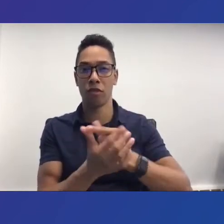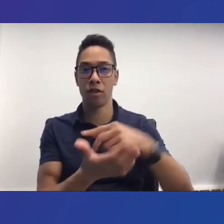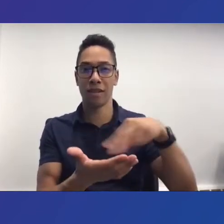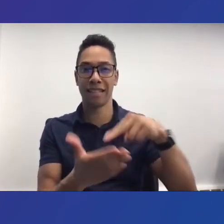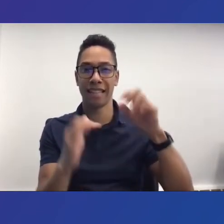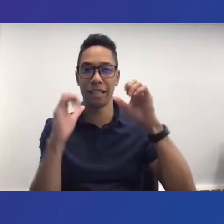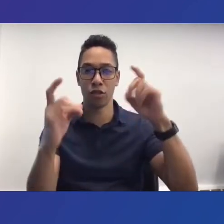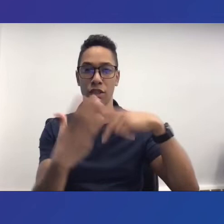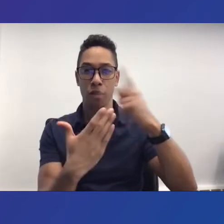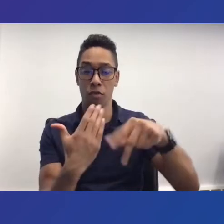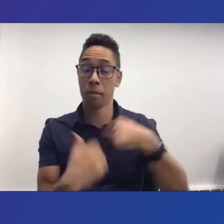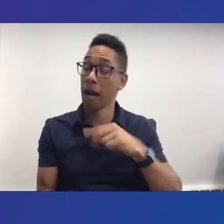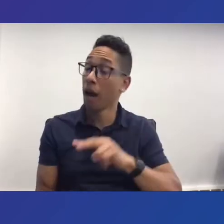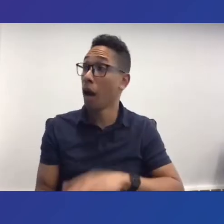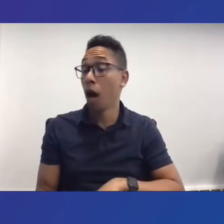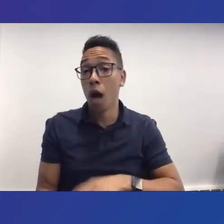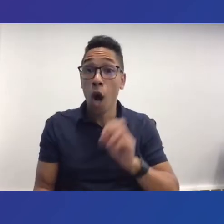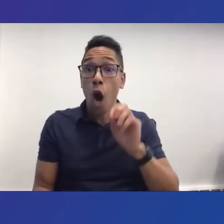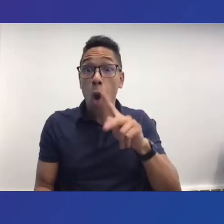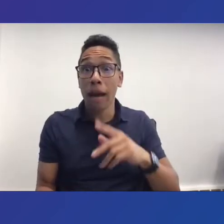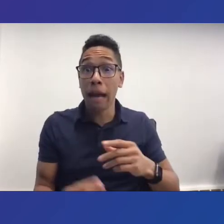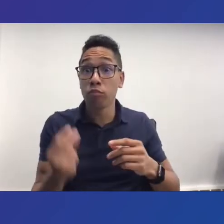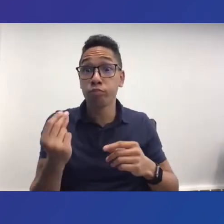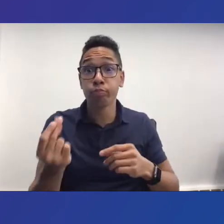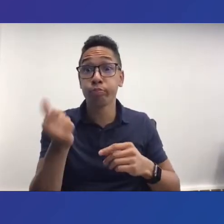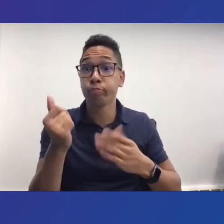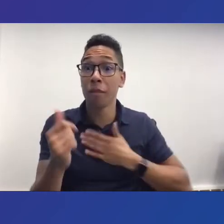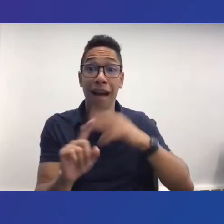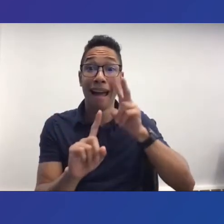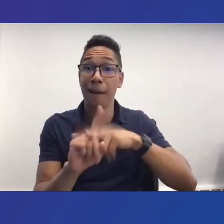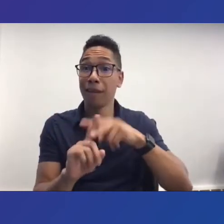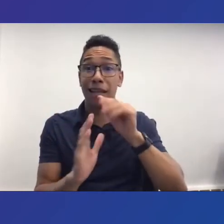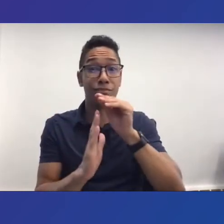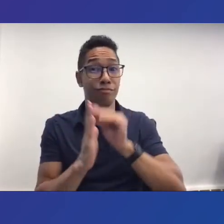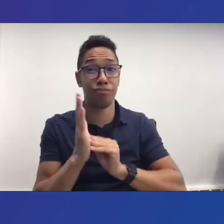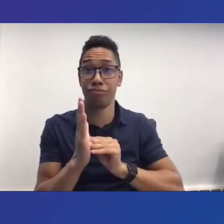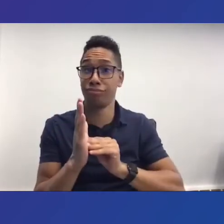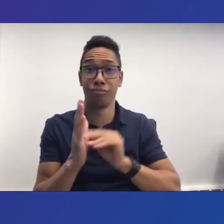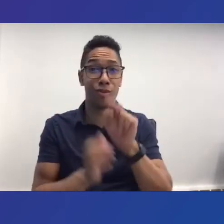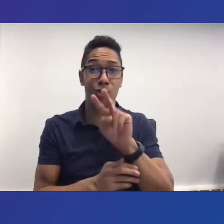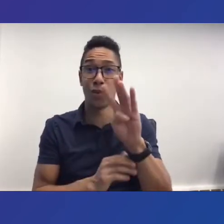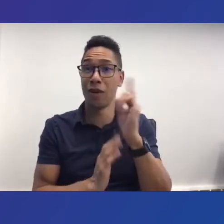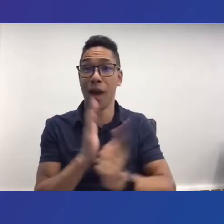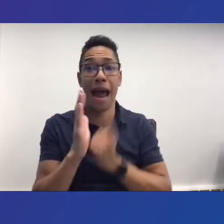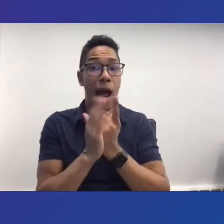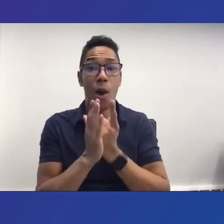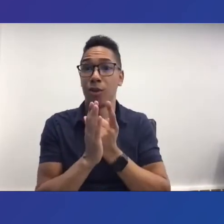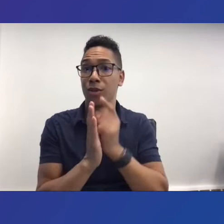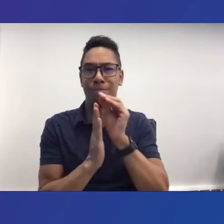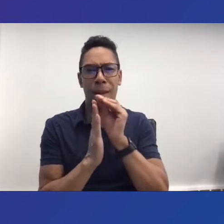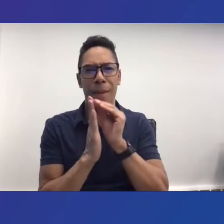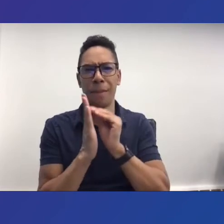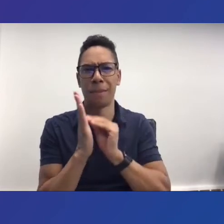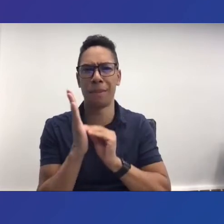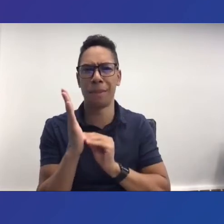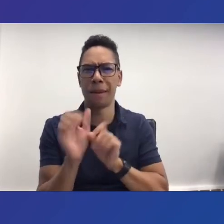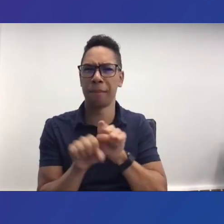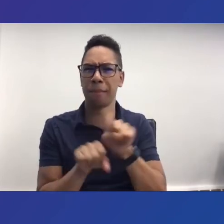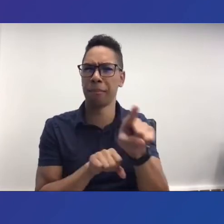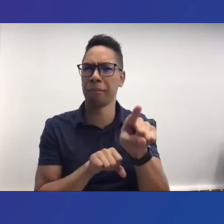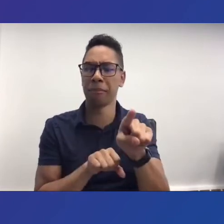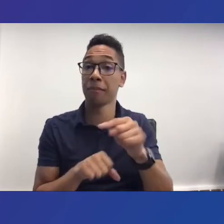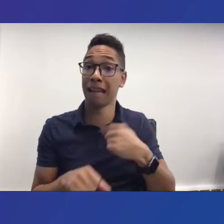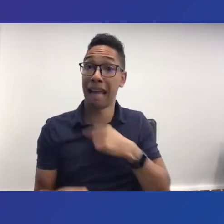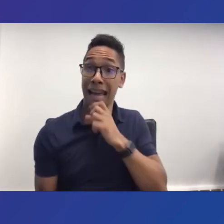was like, okay. And I had to put my application in 24 hours. And at 47, I started